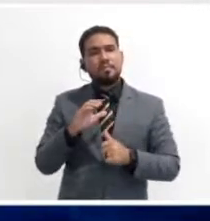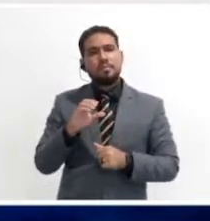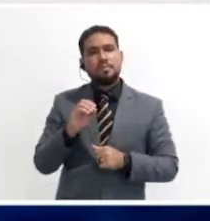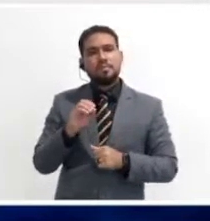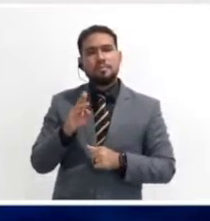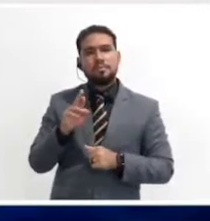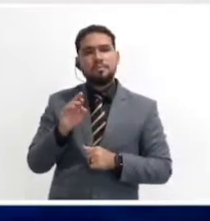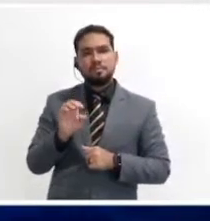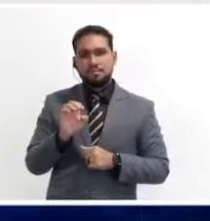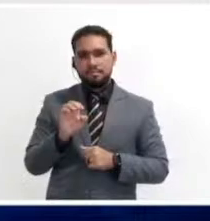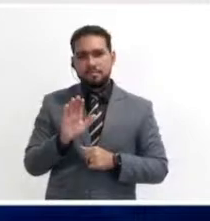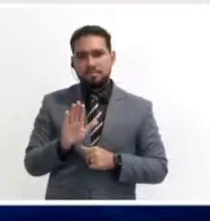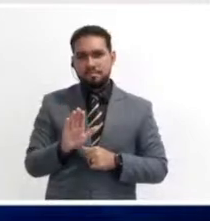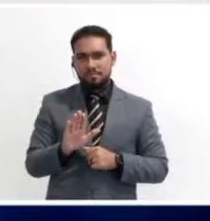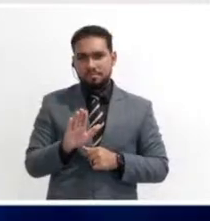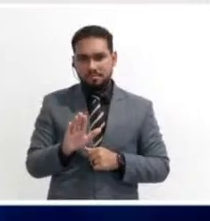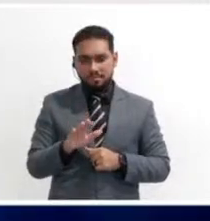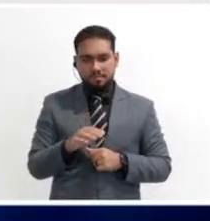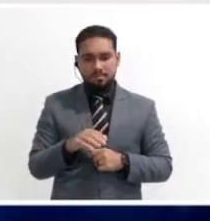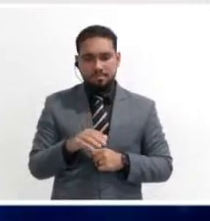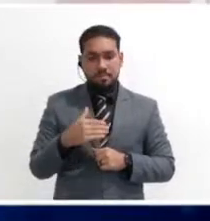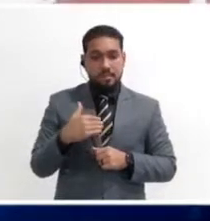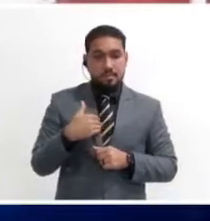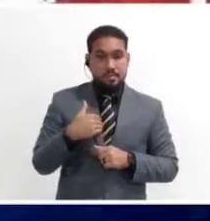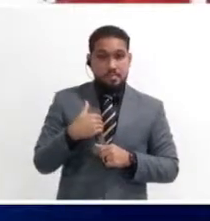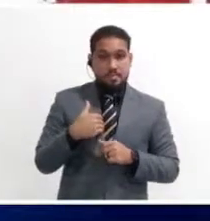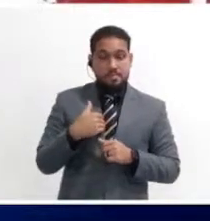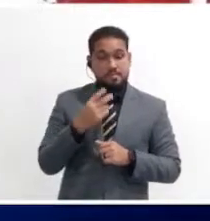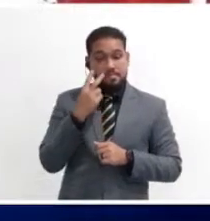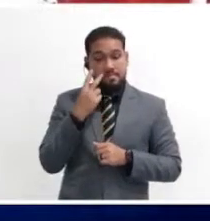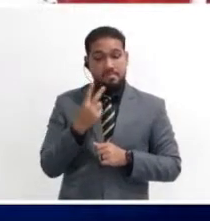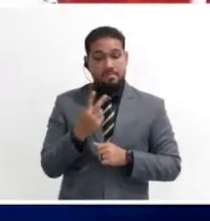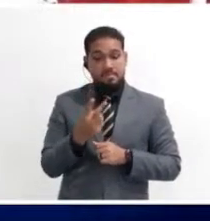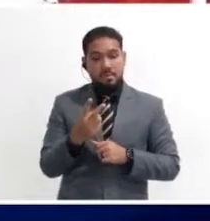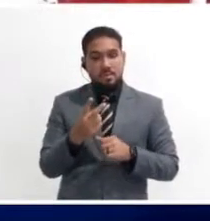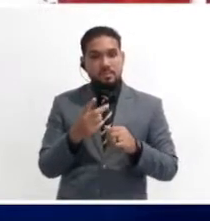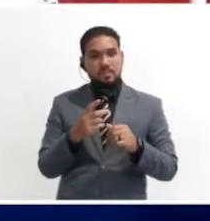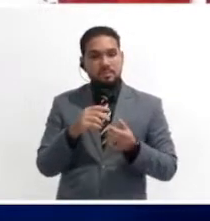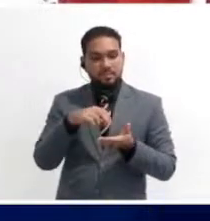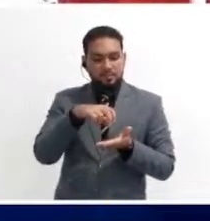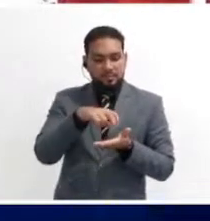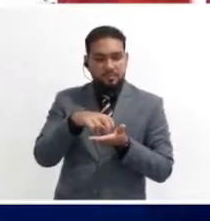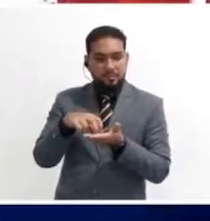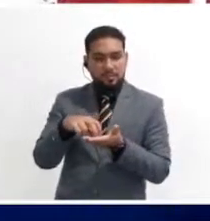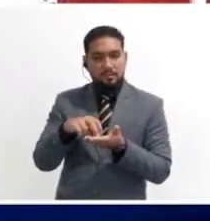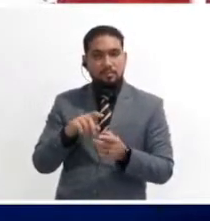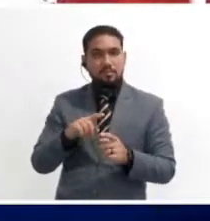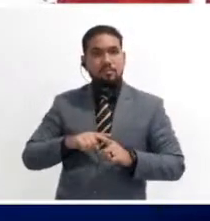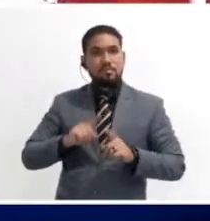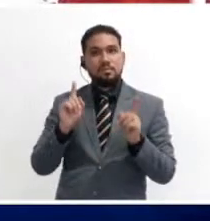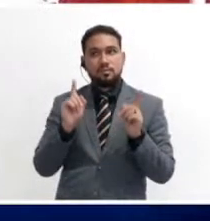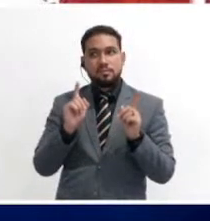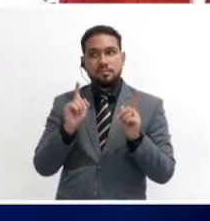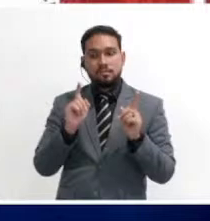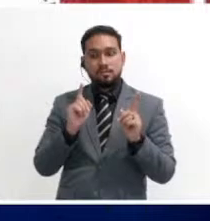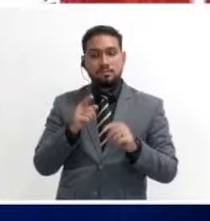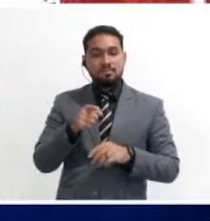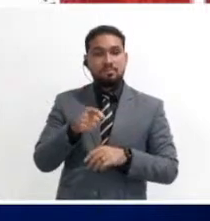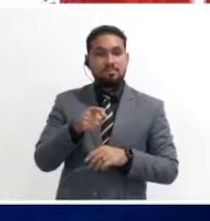of punch and dies that form those leads into the final form that you want. And that's what the progression is showing at the